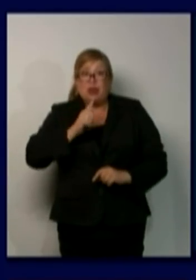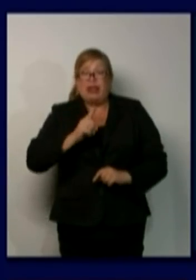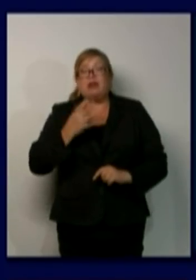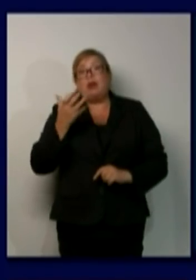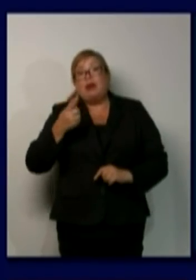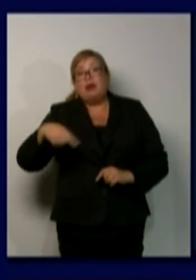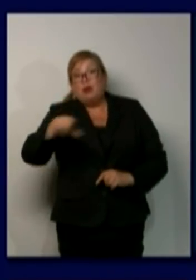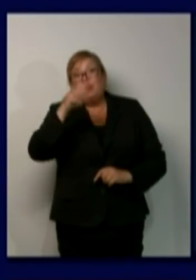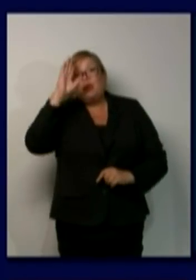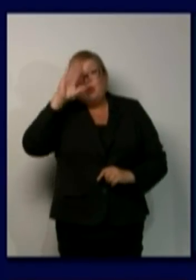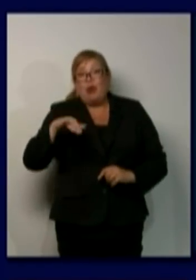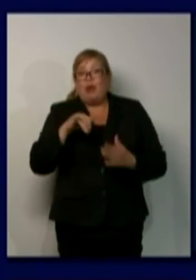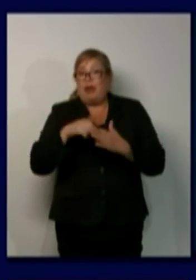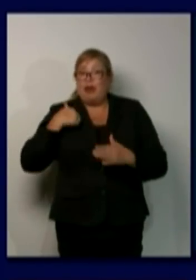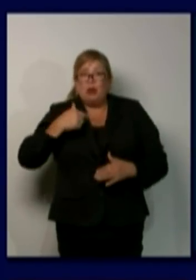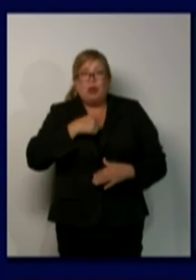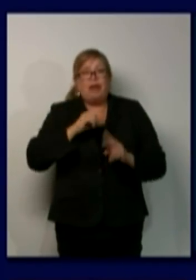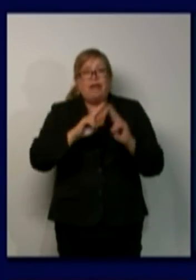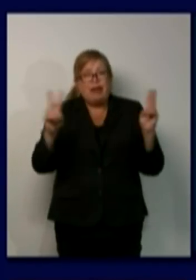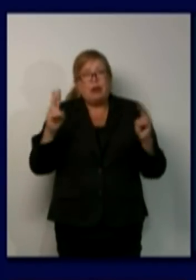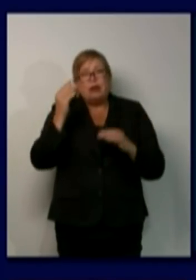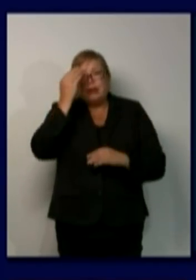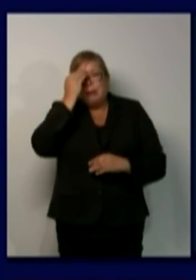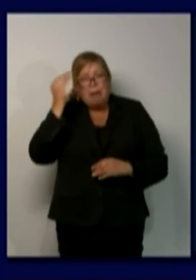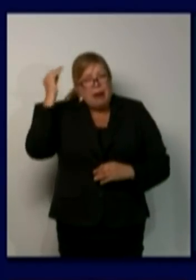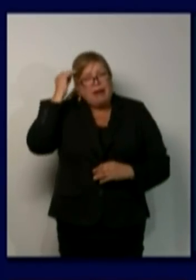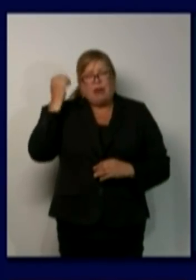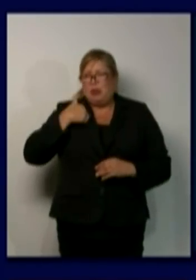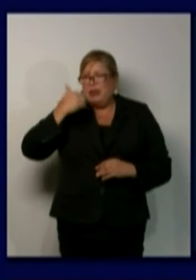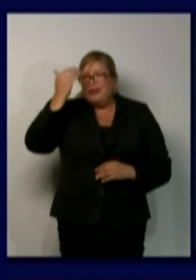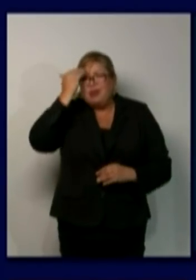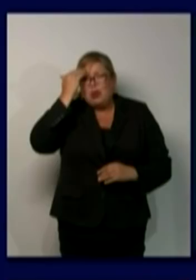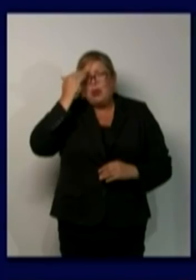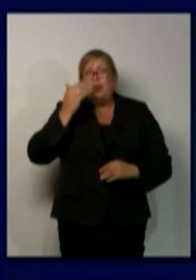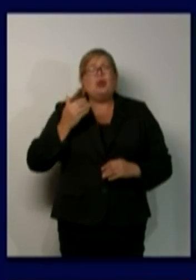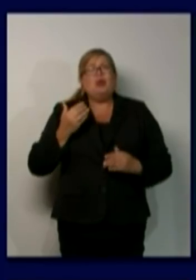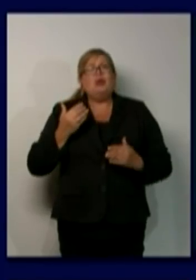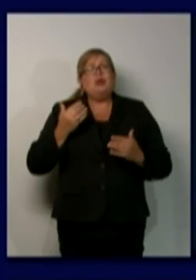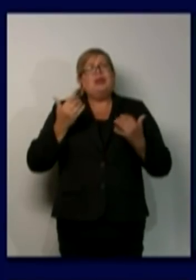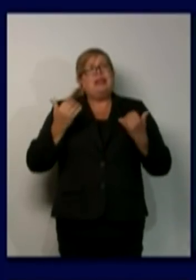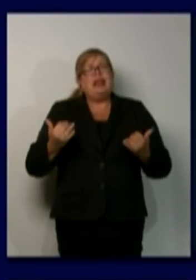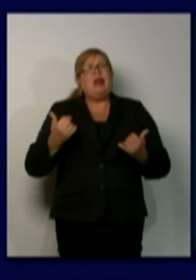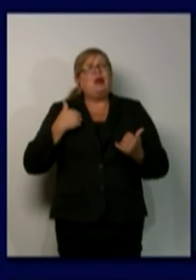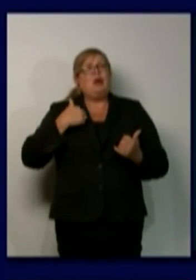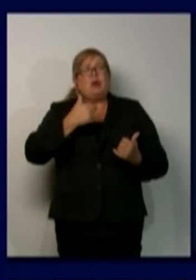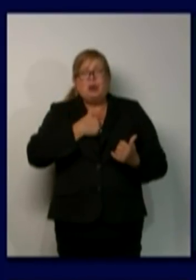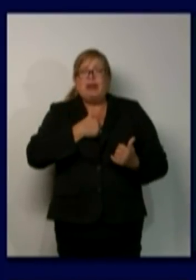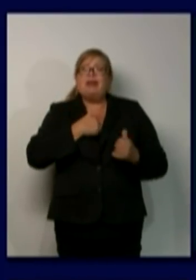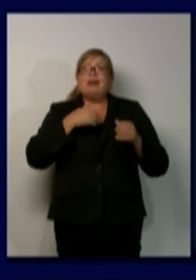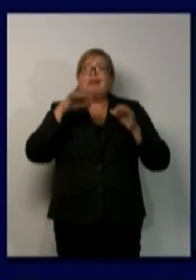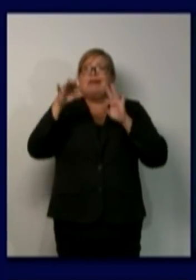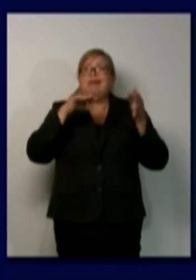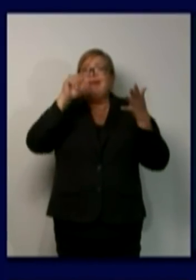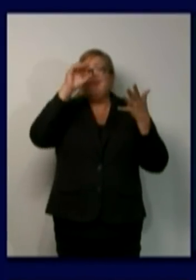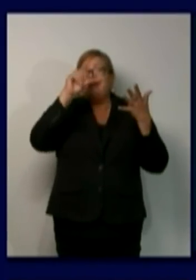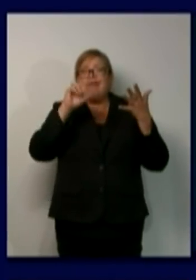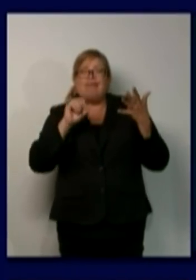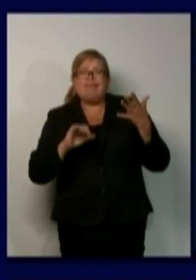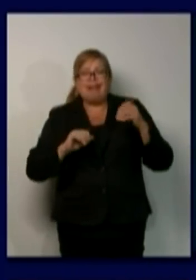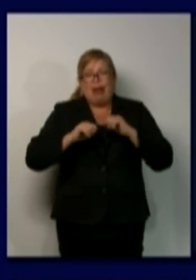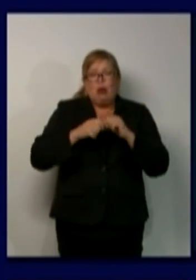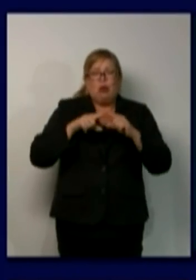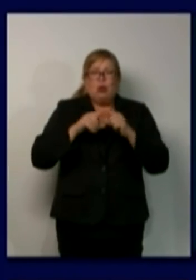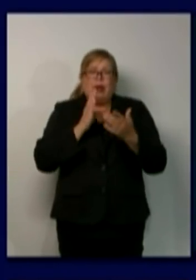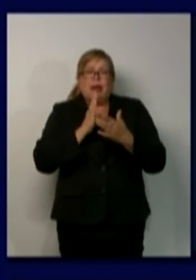know that we are very mindful that while this may be an academic exercise, an intellectual exercise of balancing